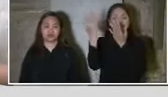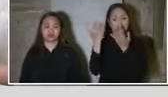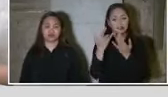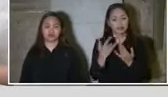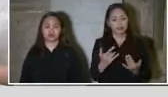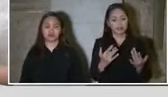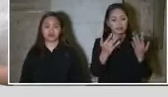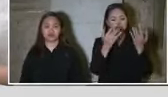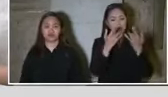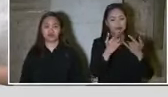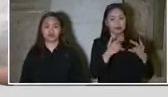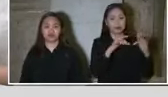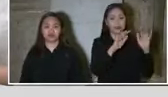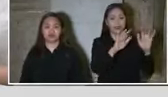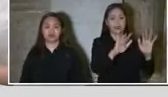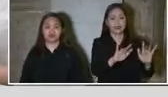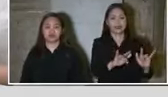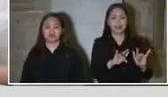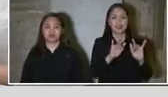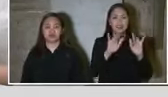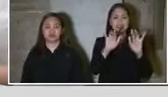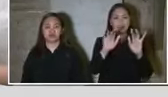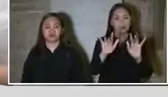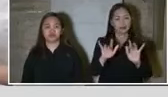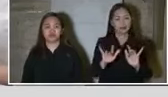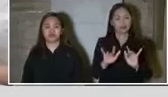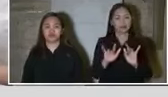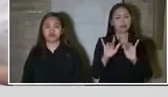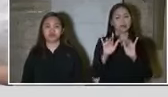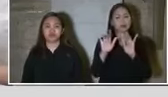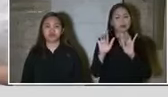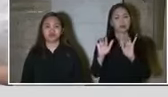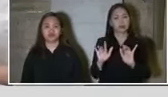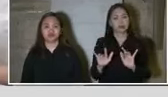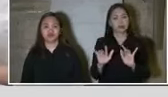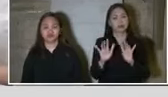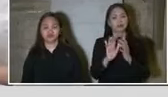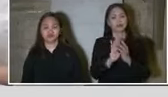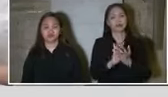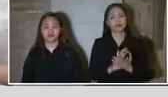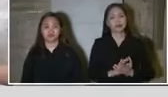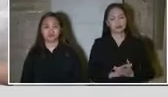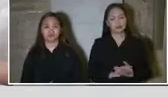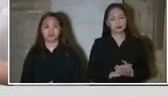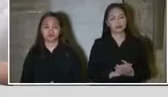The Lord is kind and merciful.